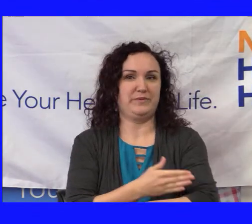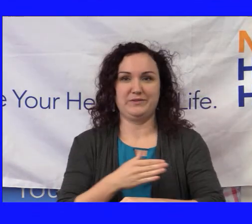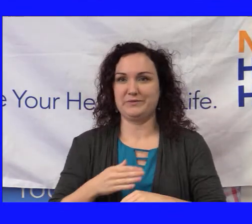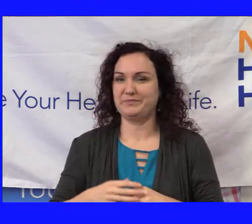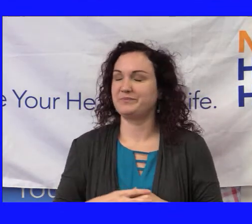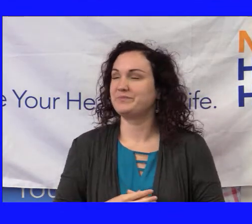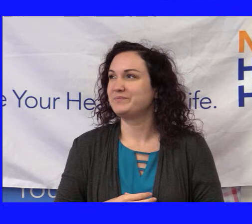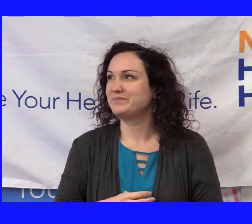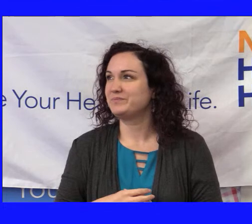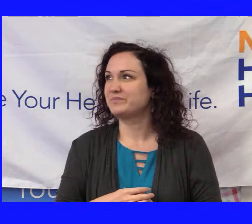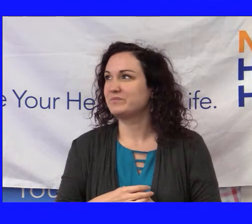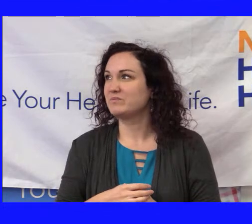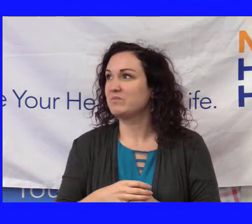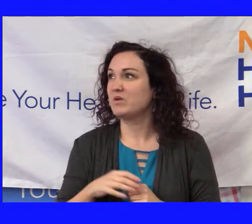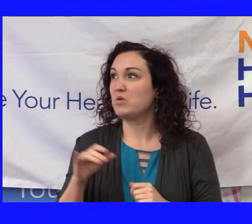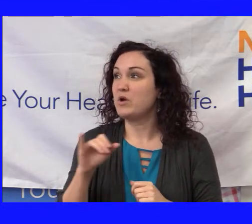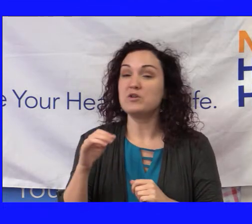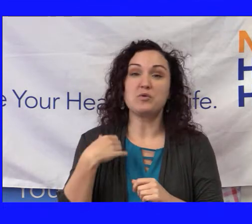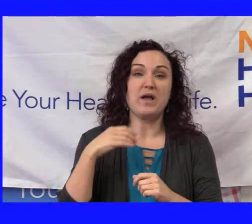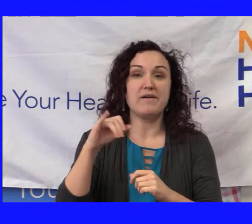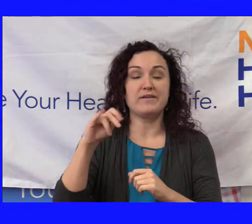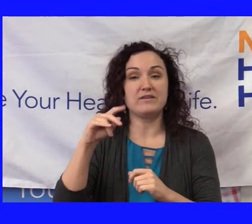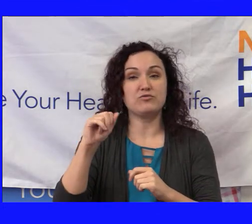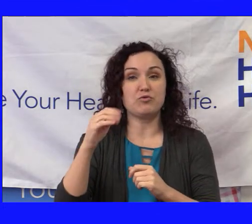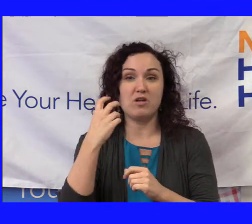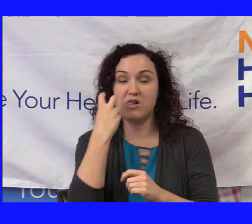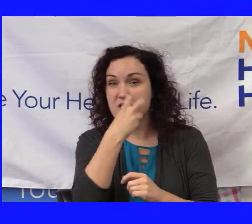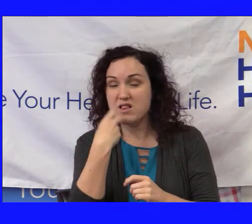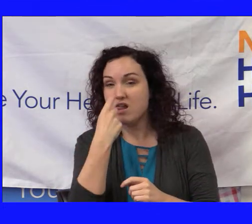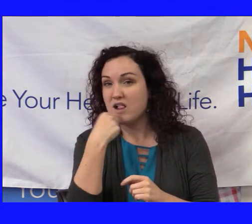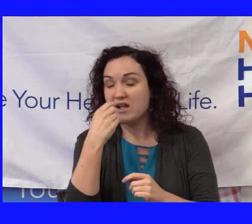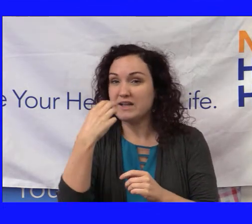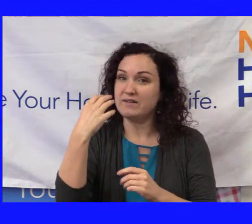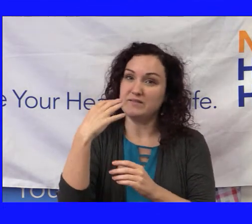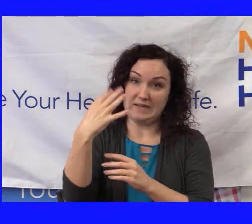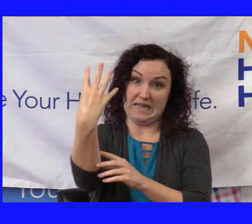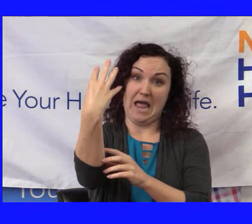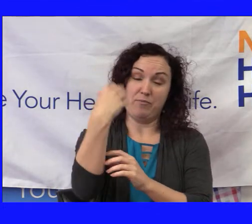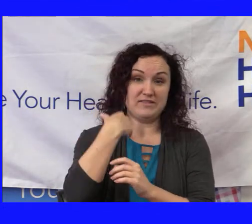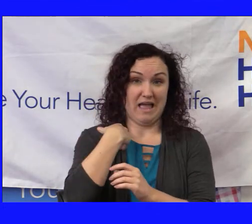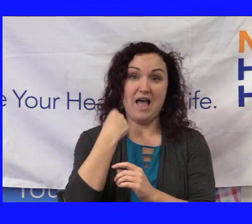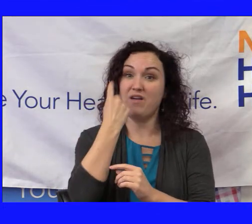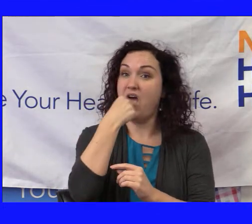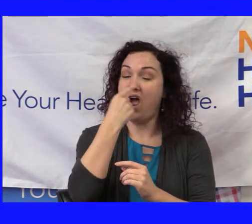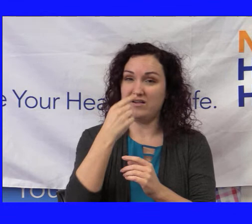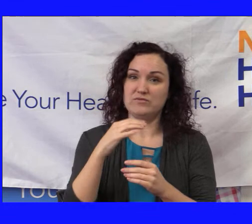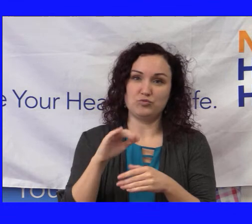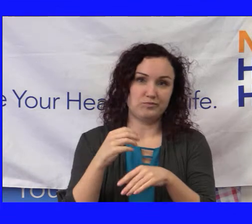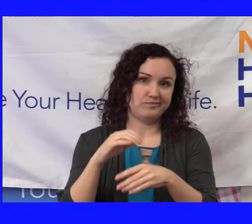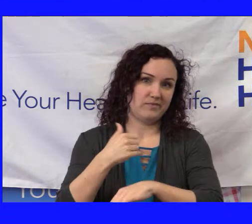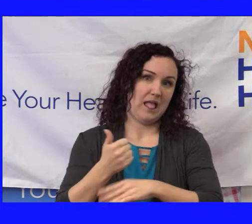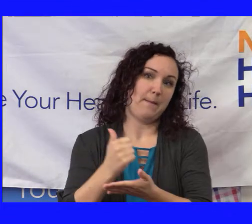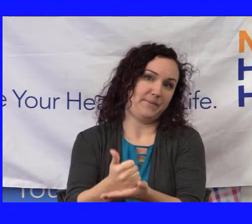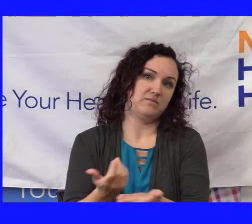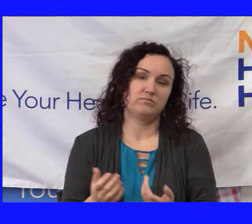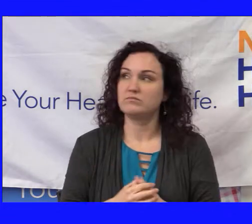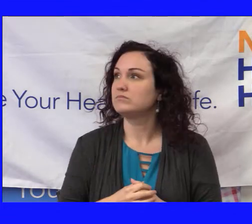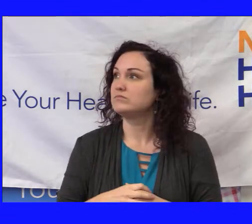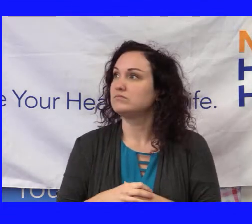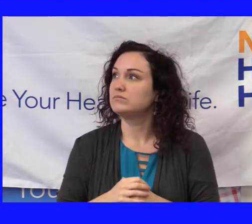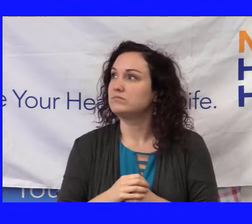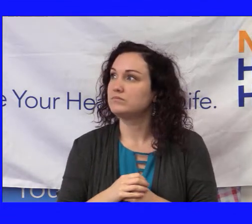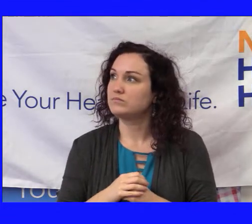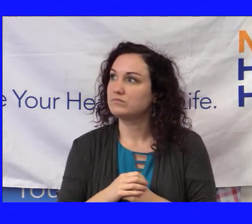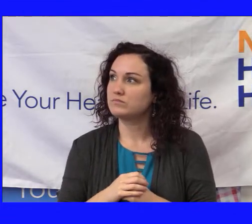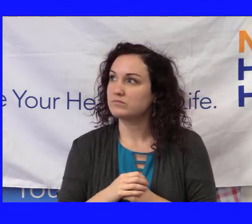created intraoral dental cameras that can facilitate this activity. We believe in the opportunity to educate